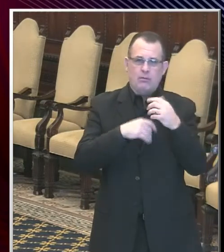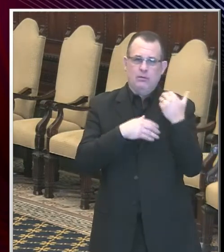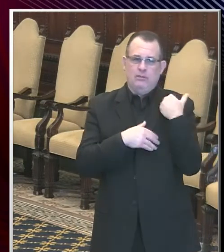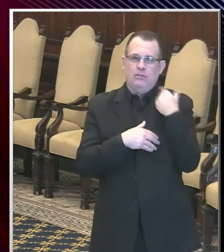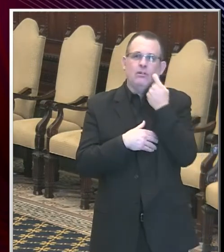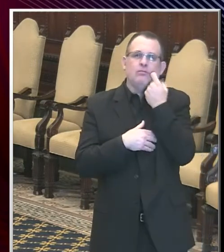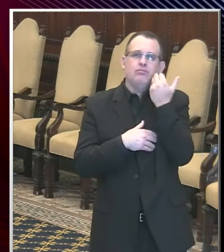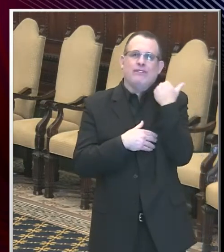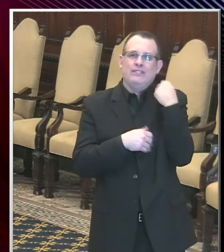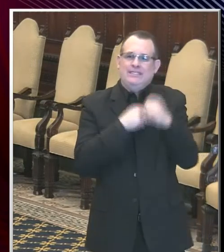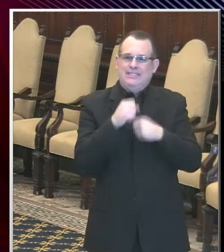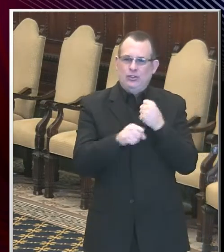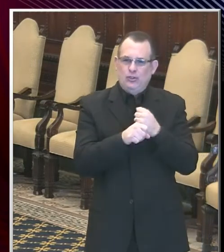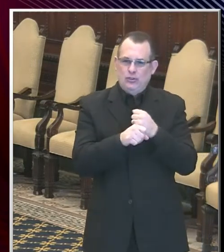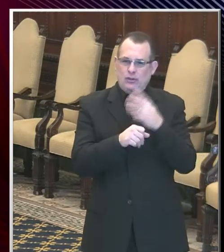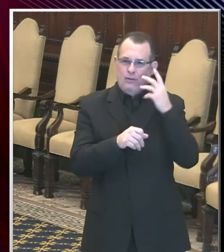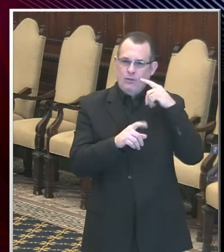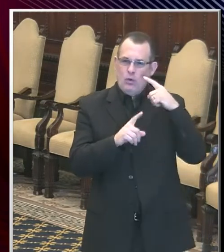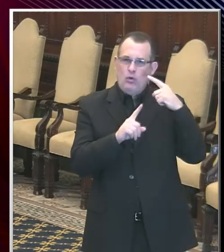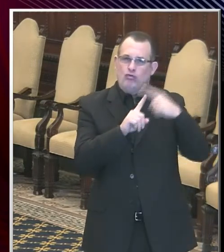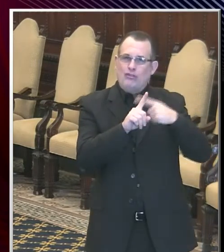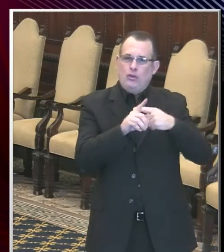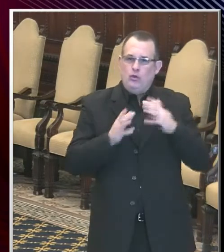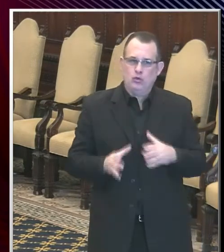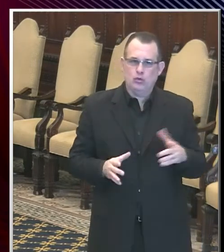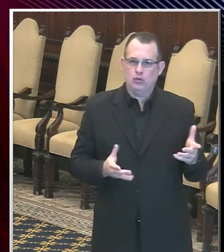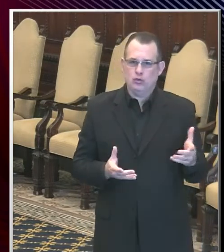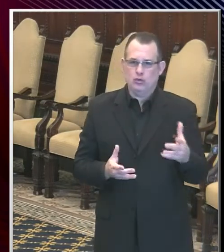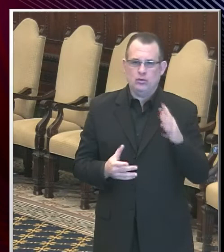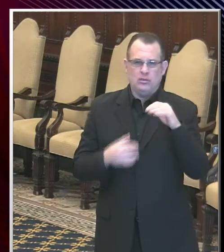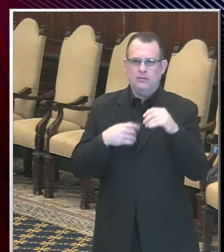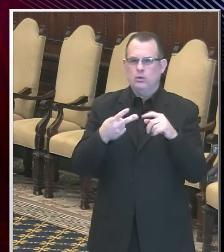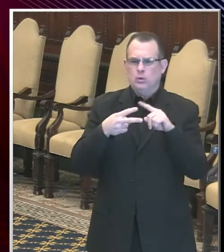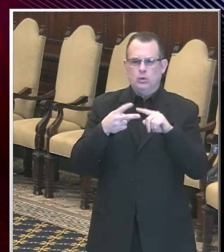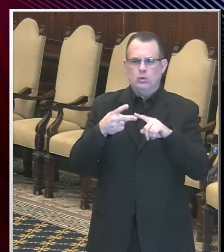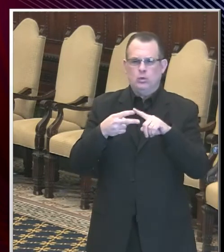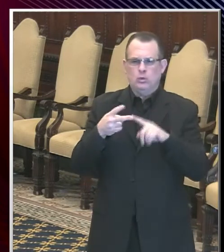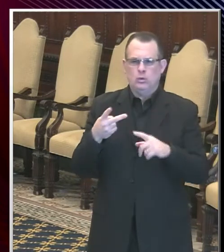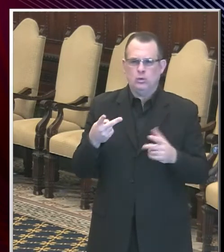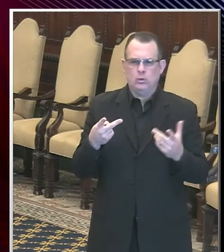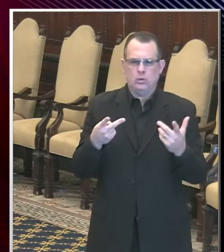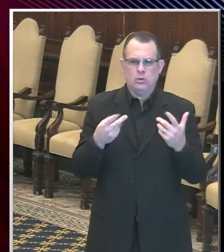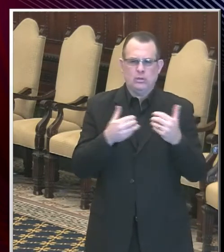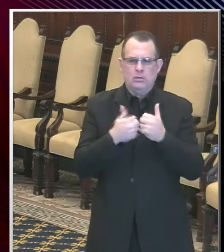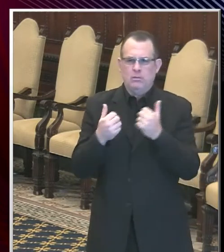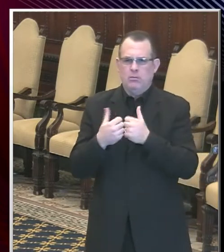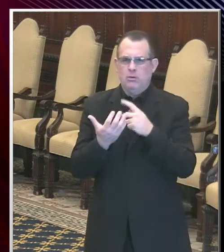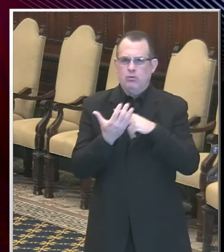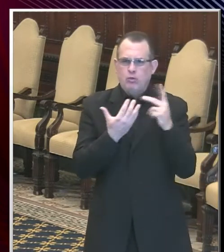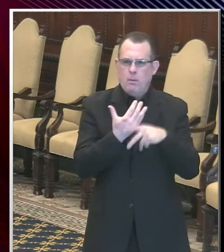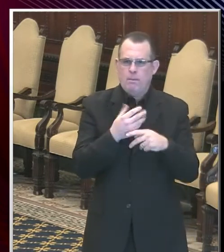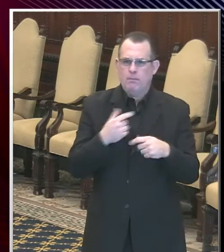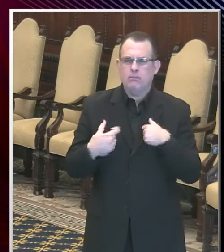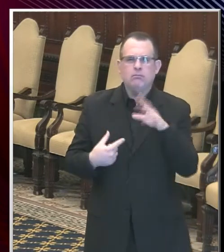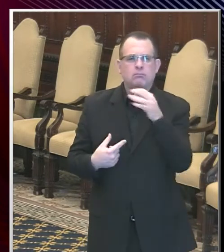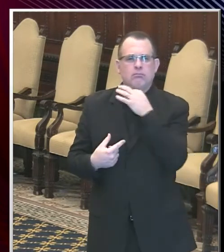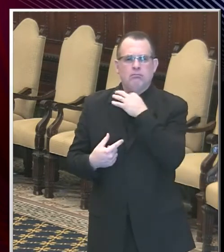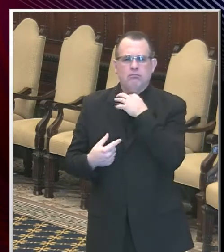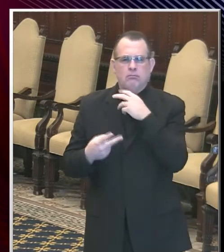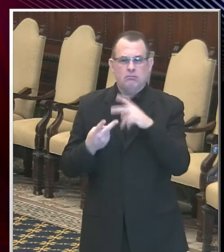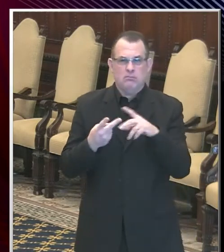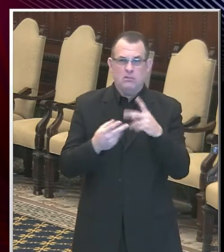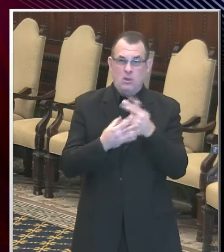of support for renters. There were two separate and distinct programs there, and I was wondering if those were also